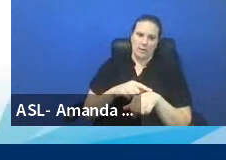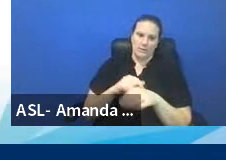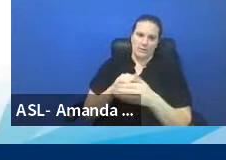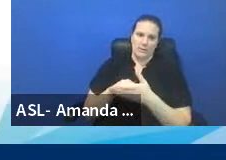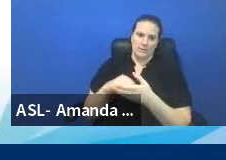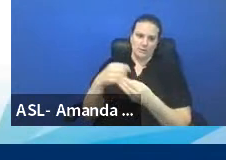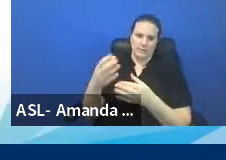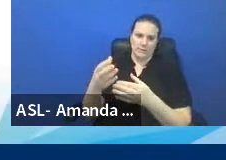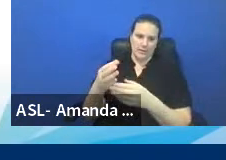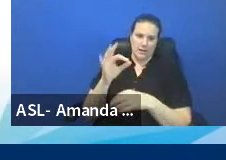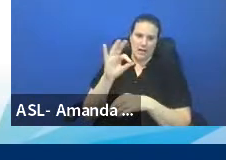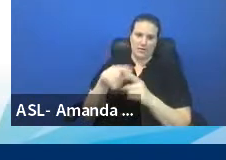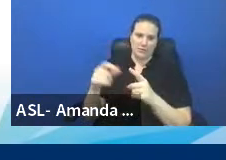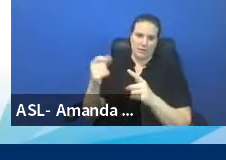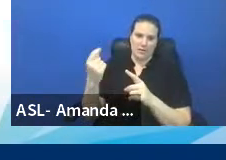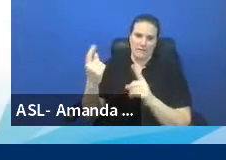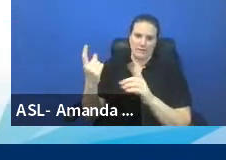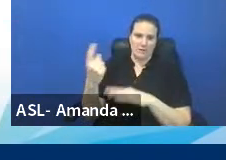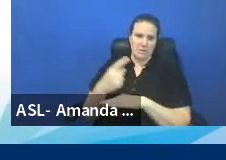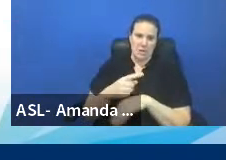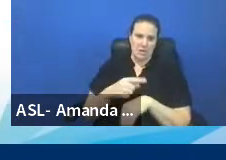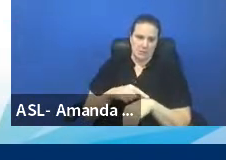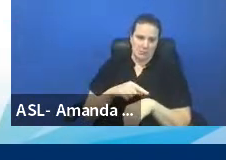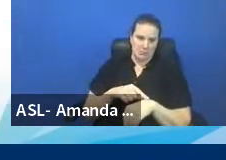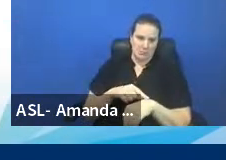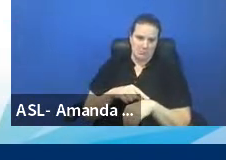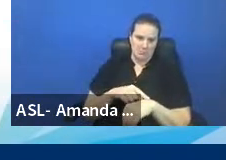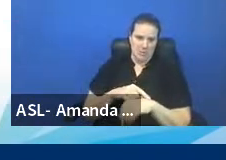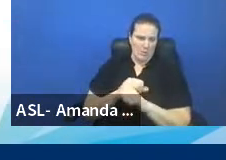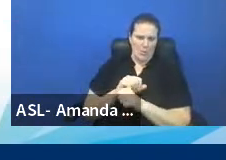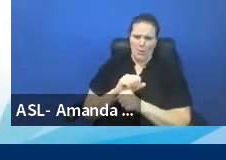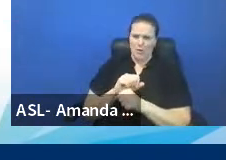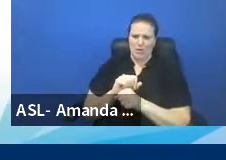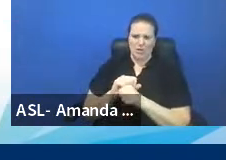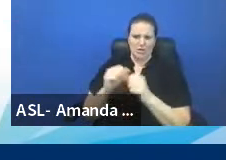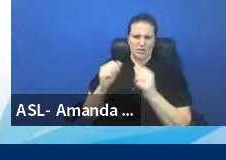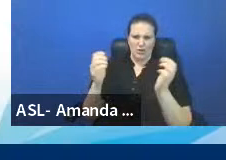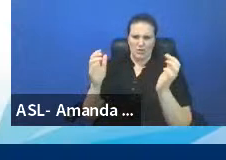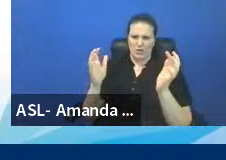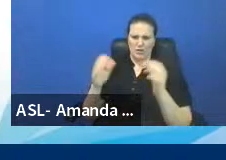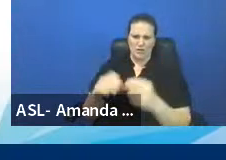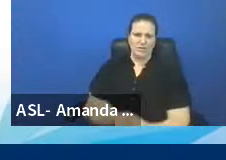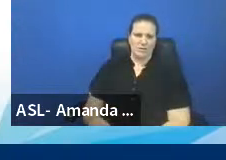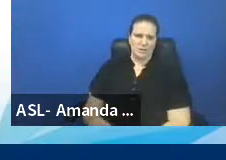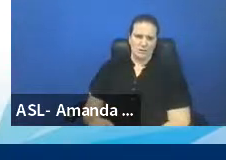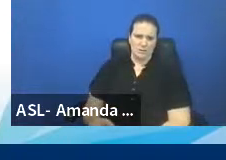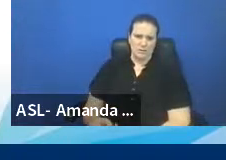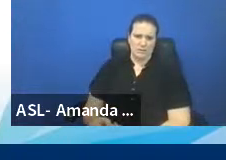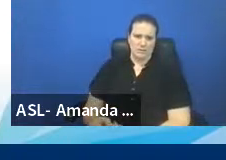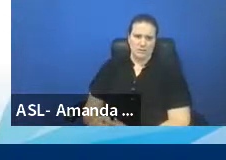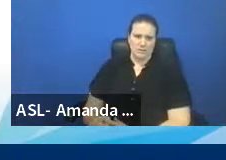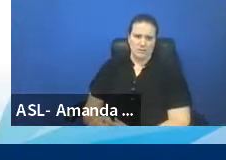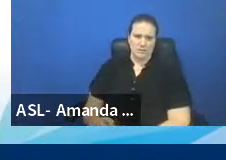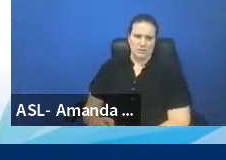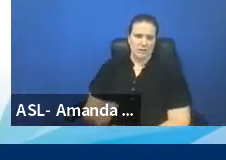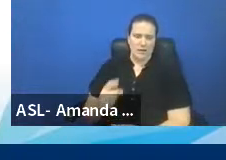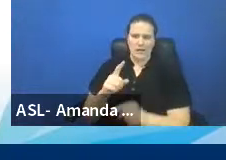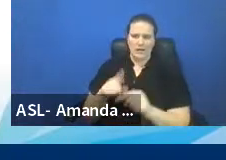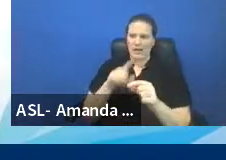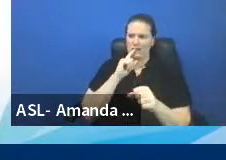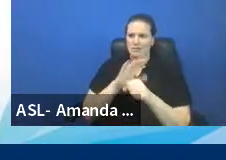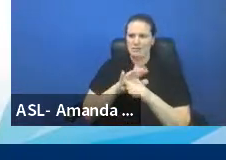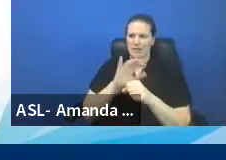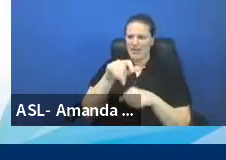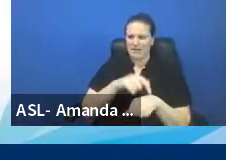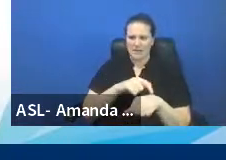was 9 to 11 daytime, and I am working, so it's kind of like I cannot commit to these